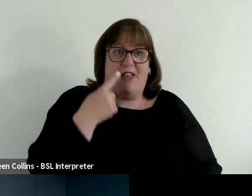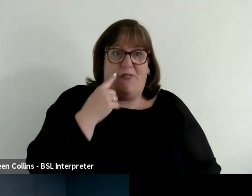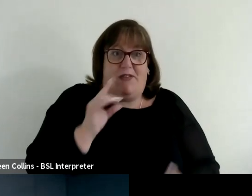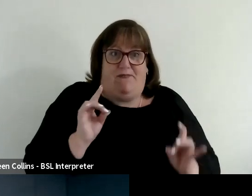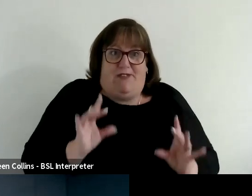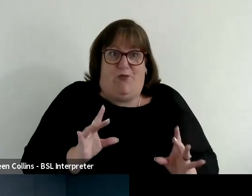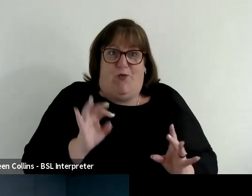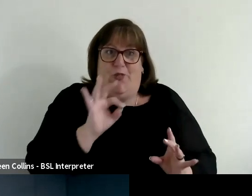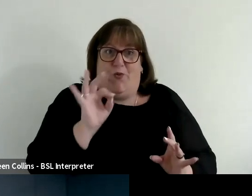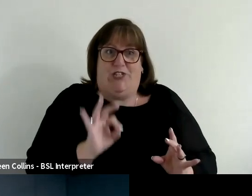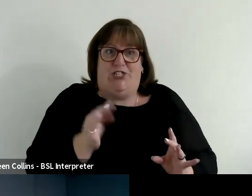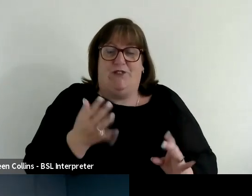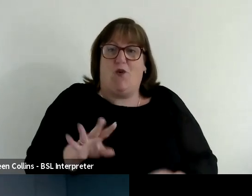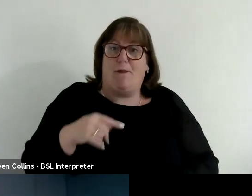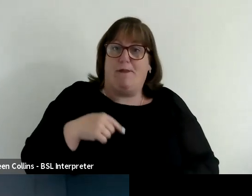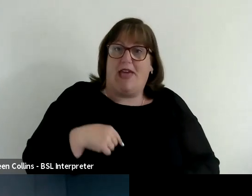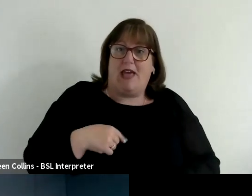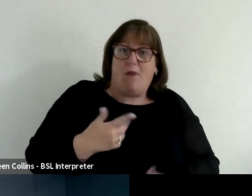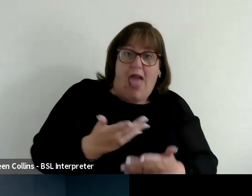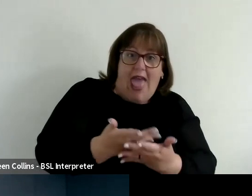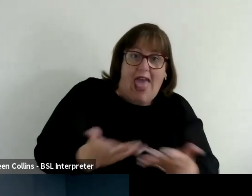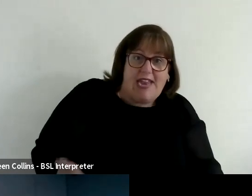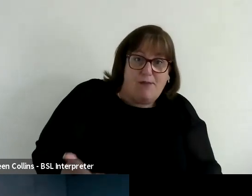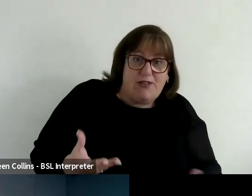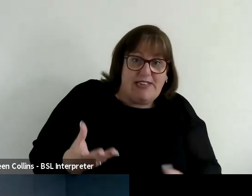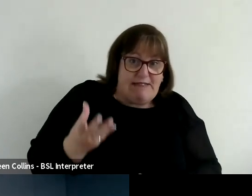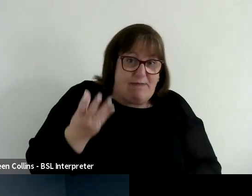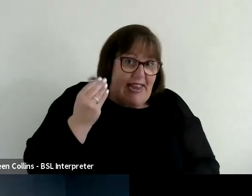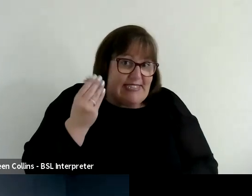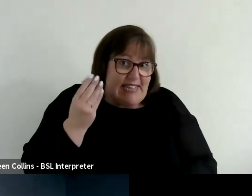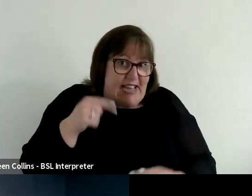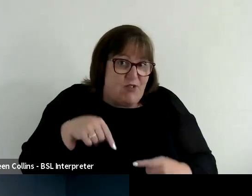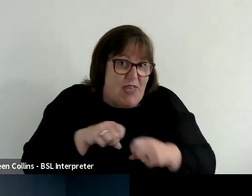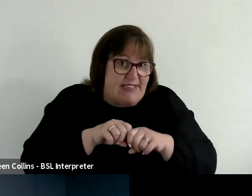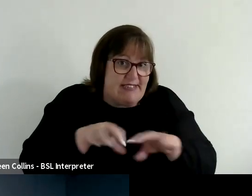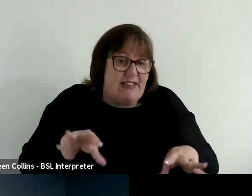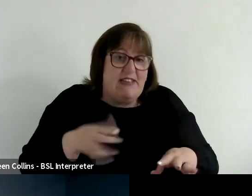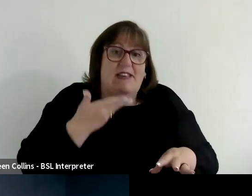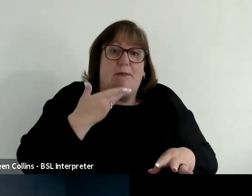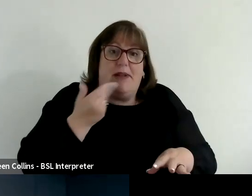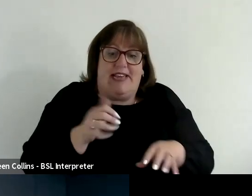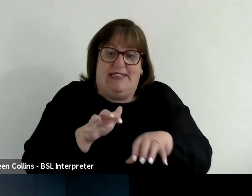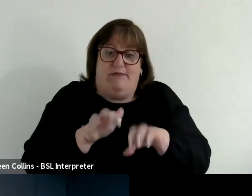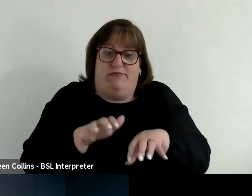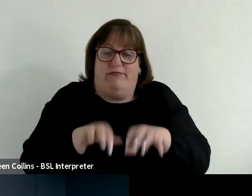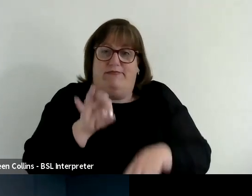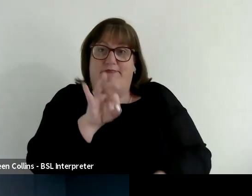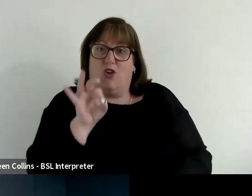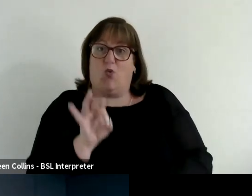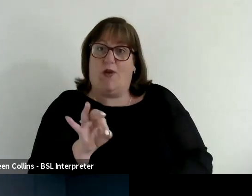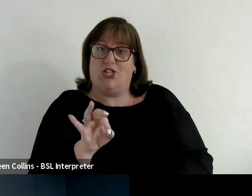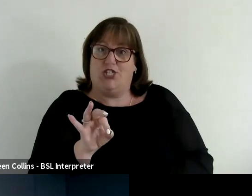anybody who's listening, if you have any questions, pop them in the questions box, and I'll ask Nicky. We've got a couple to be going on